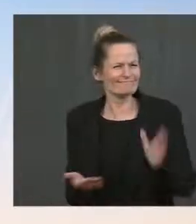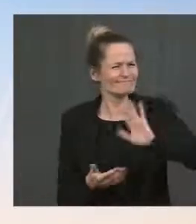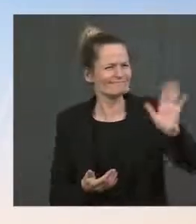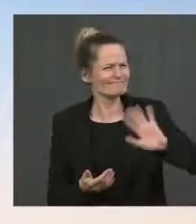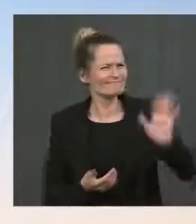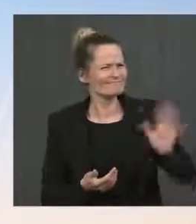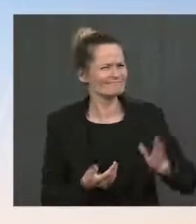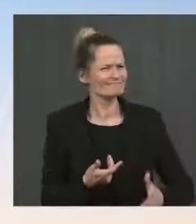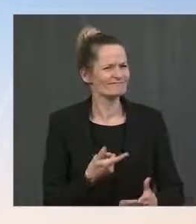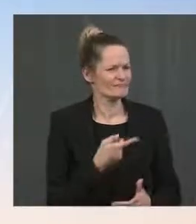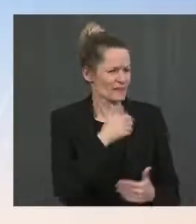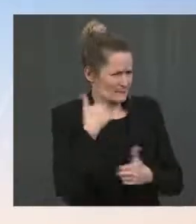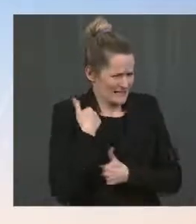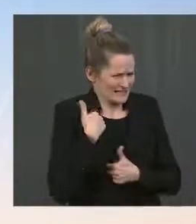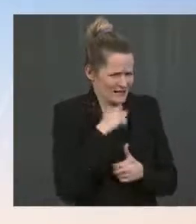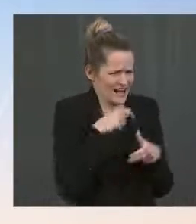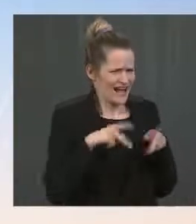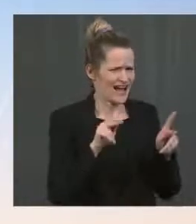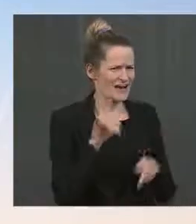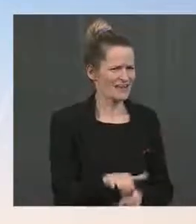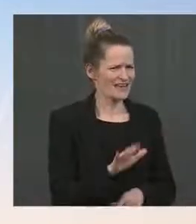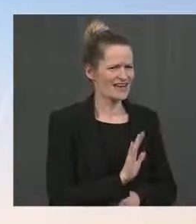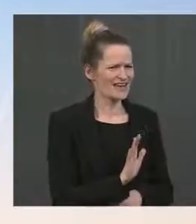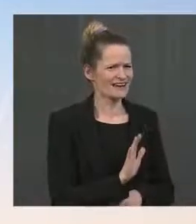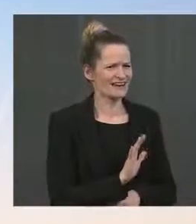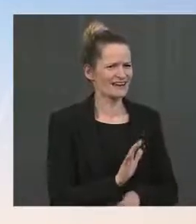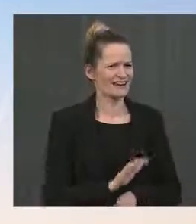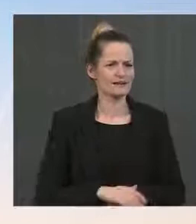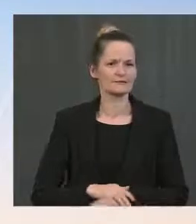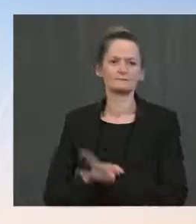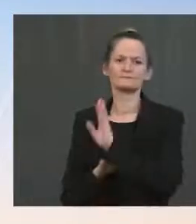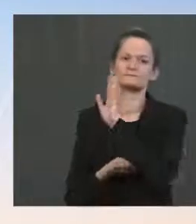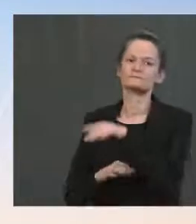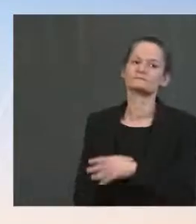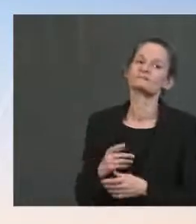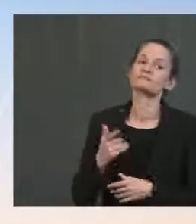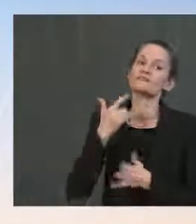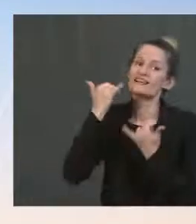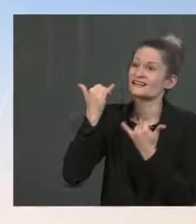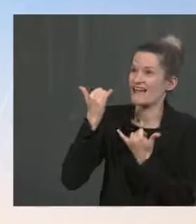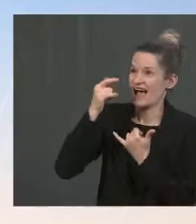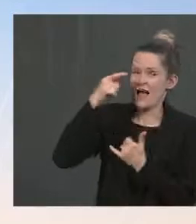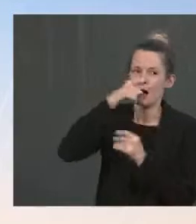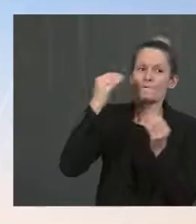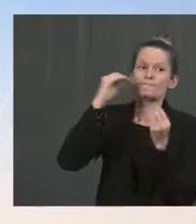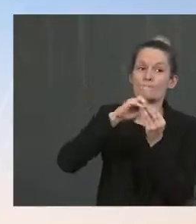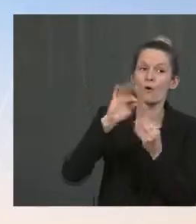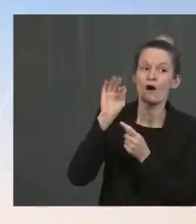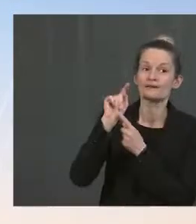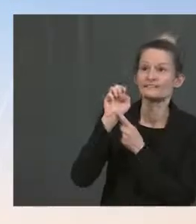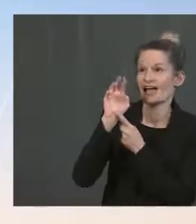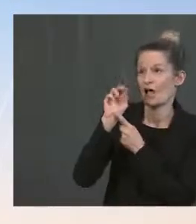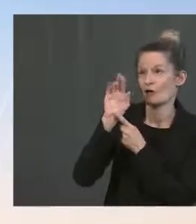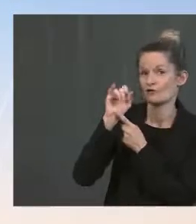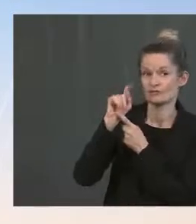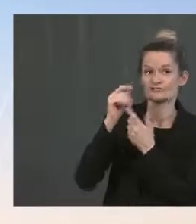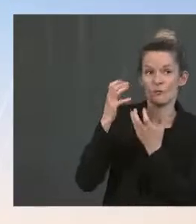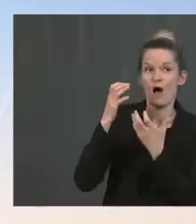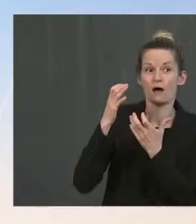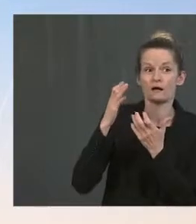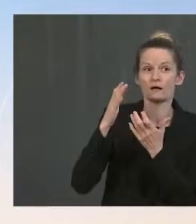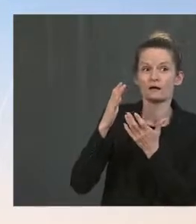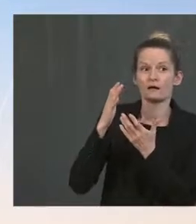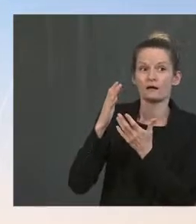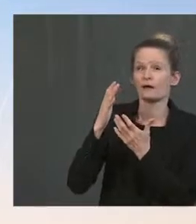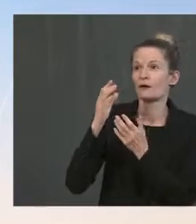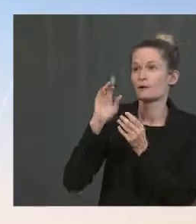now more terrorists wanted by the FBI and the new Afghan government than there are women. Does the president think that is